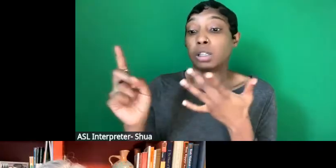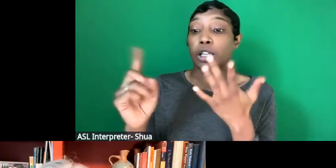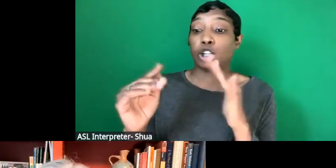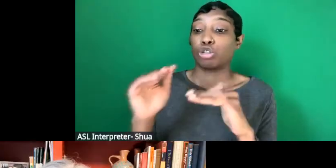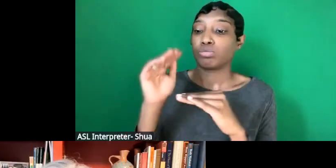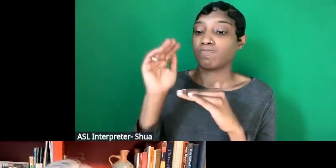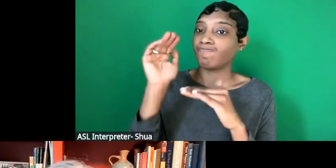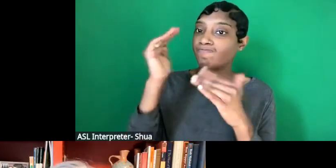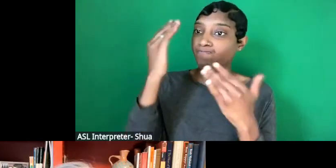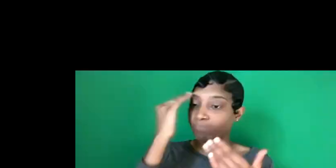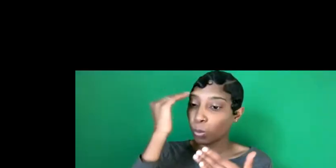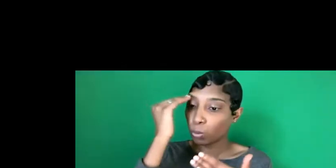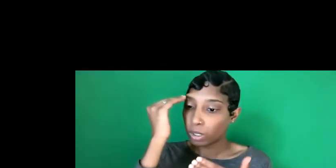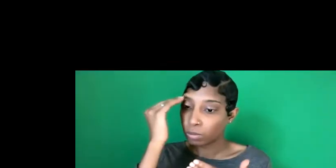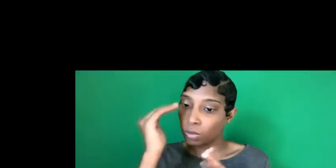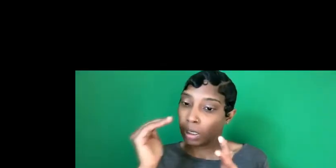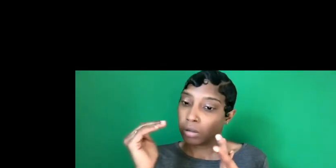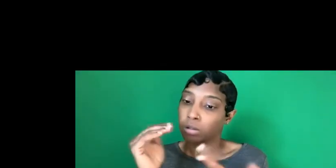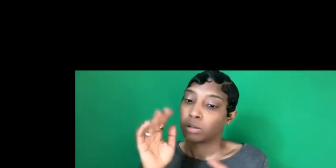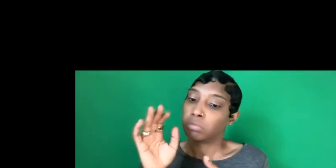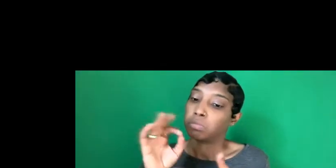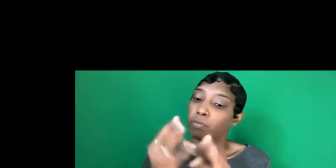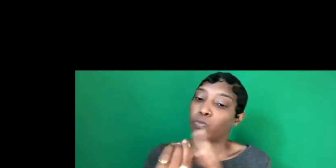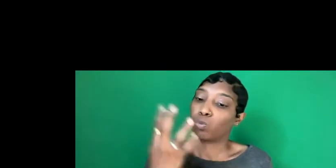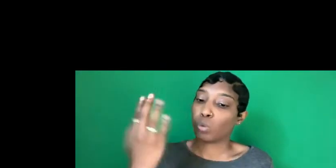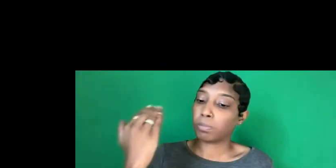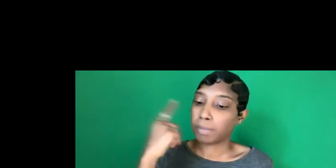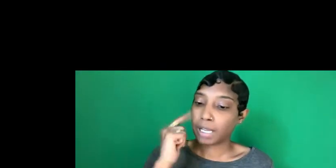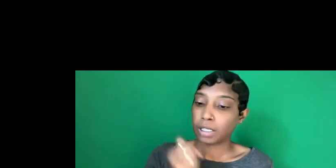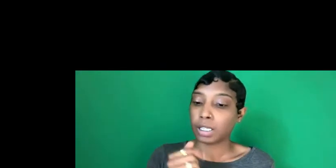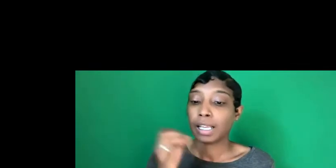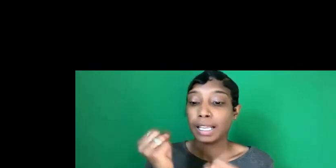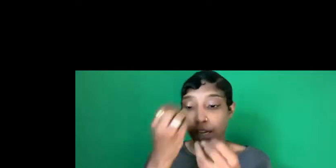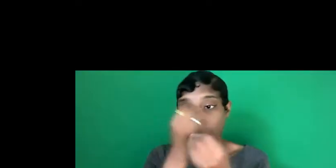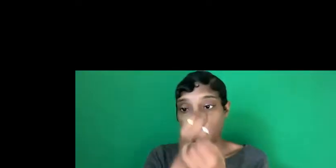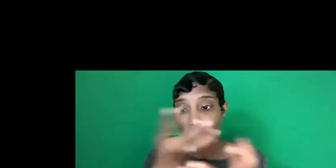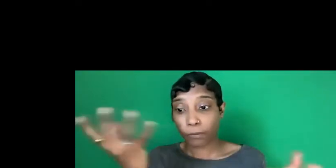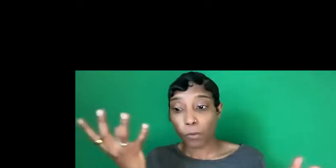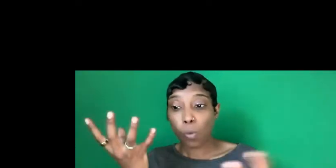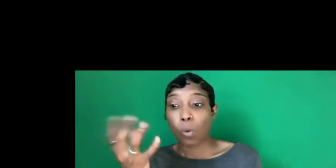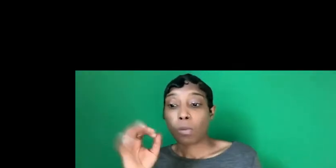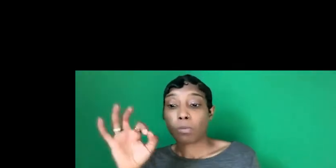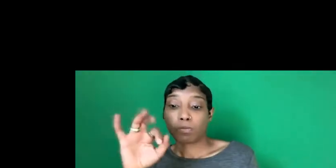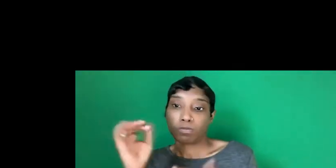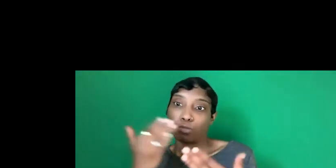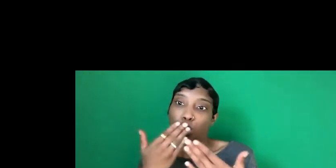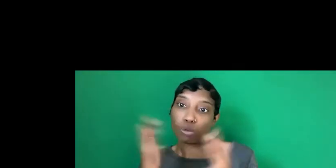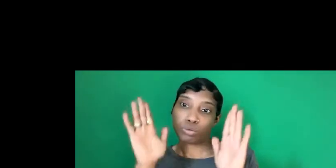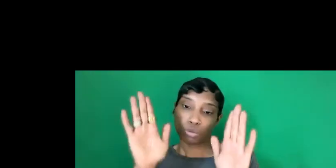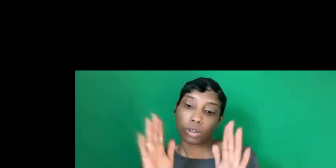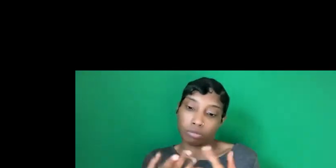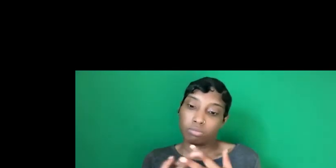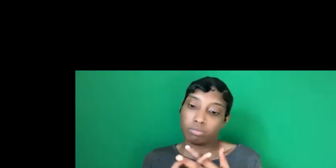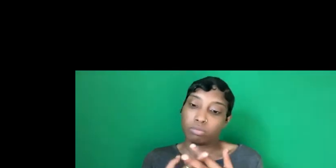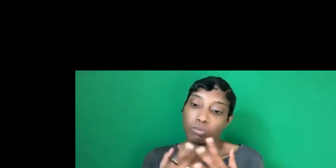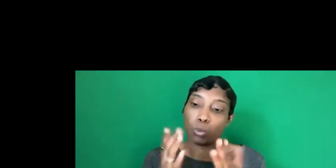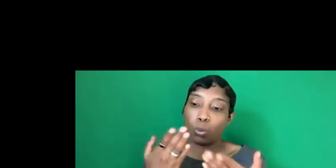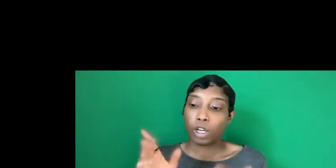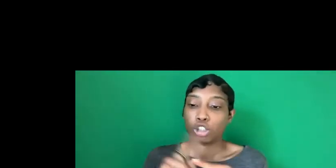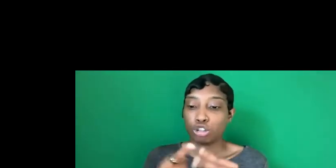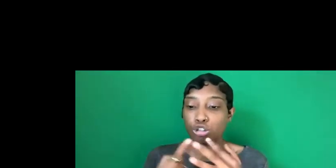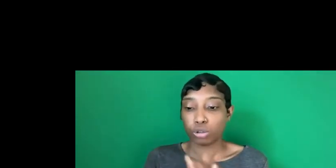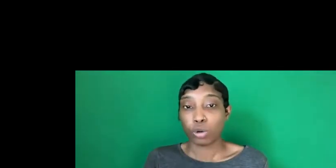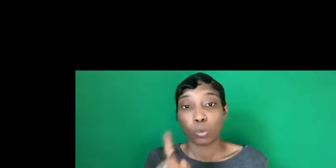Getting informed by coming to this event is a great way to start. And there are other important things you can do. Commit to one